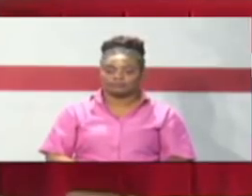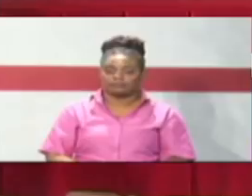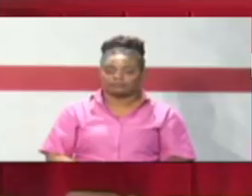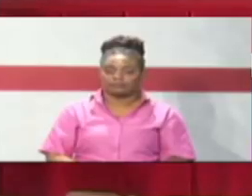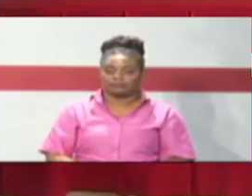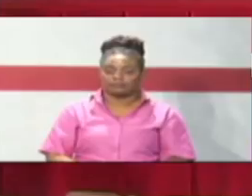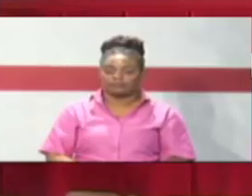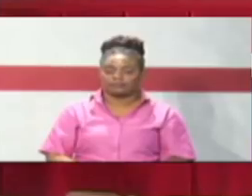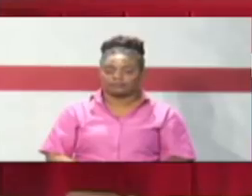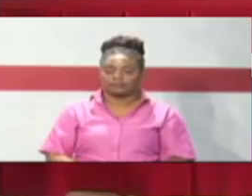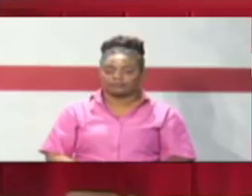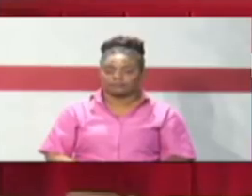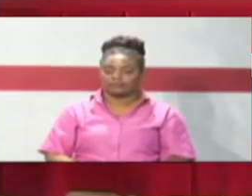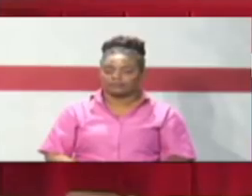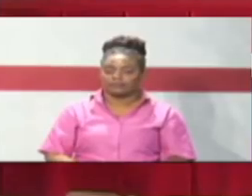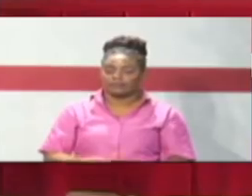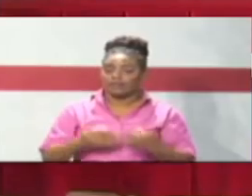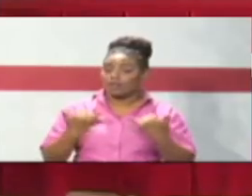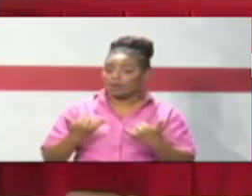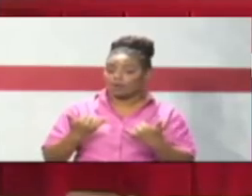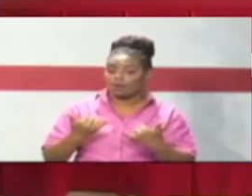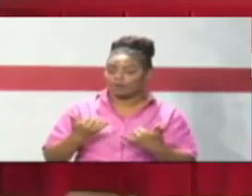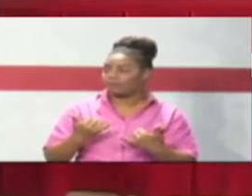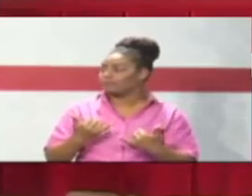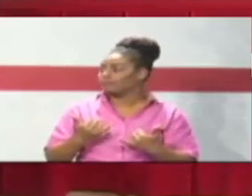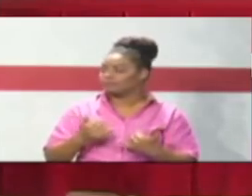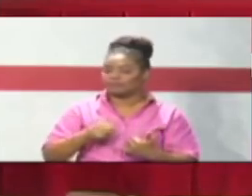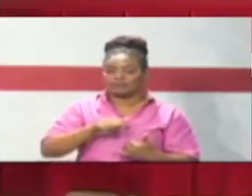to pose your two questions.